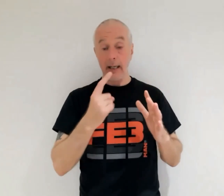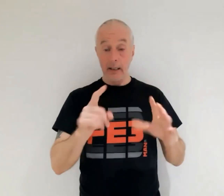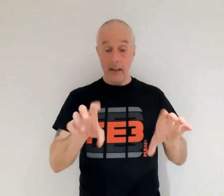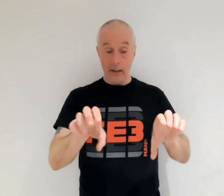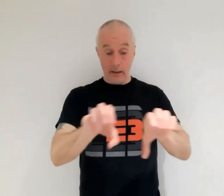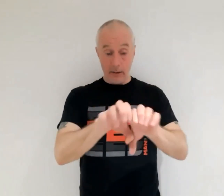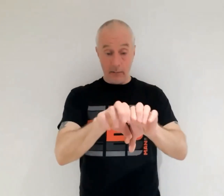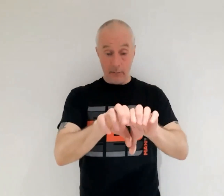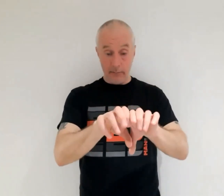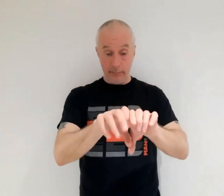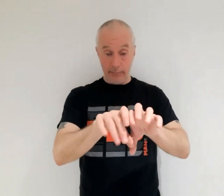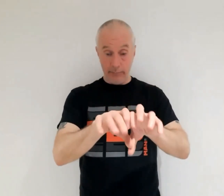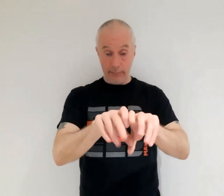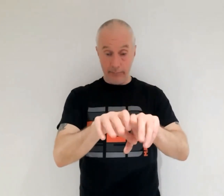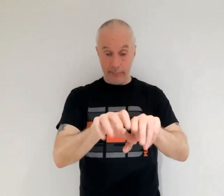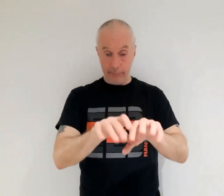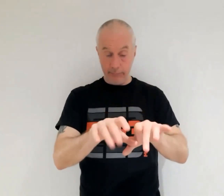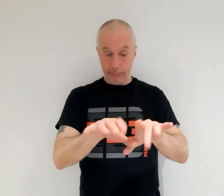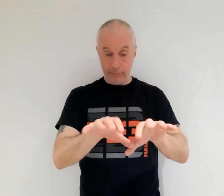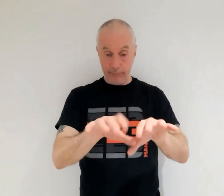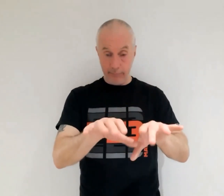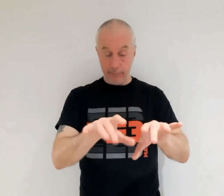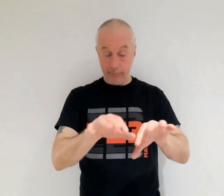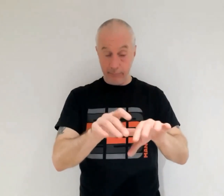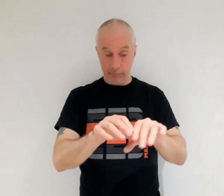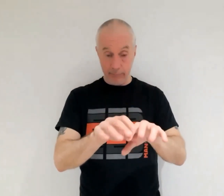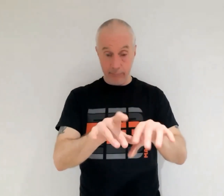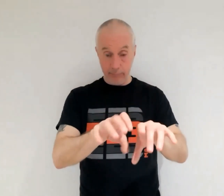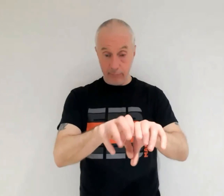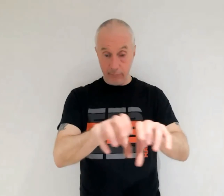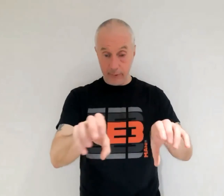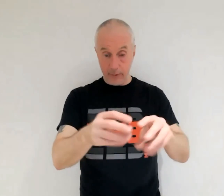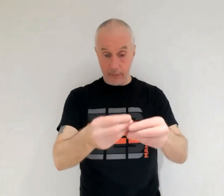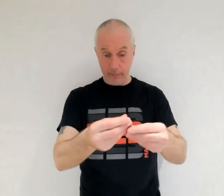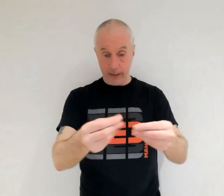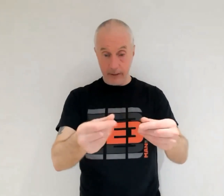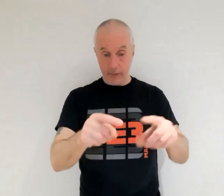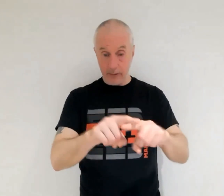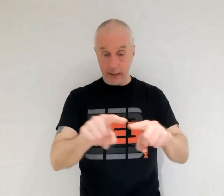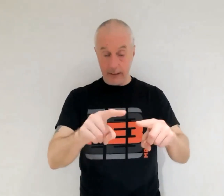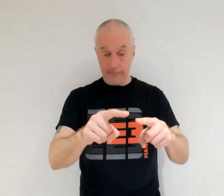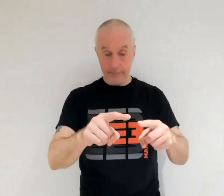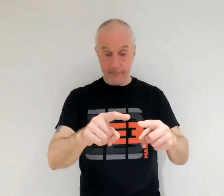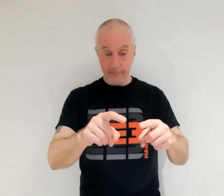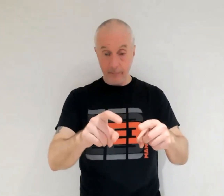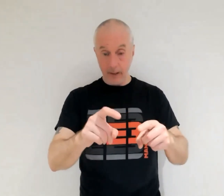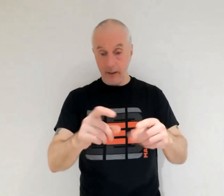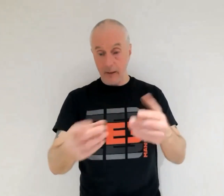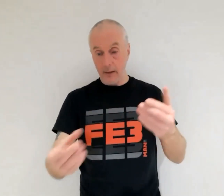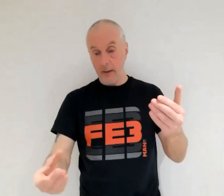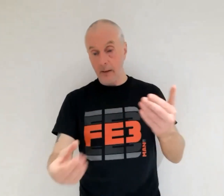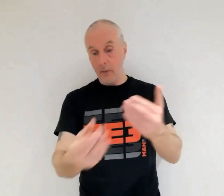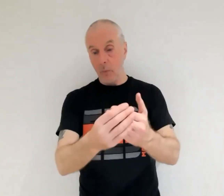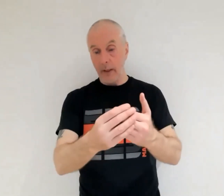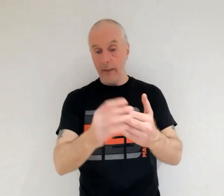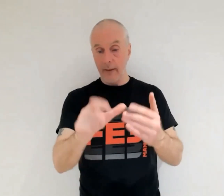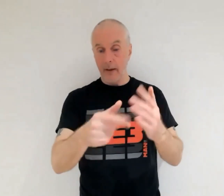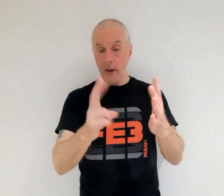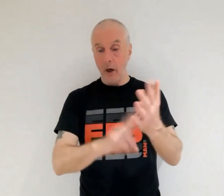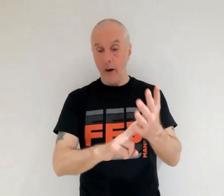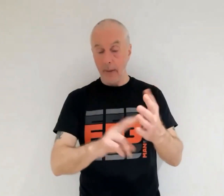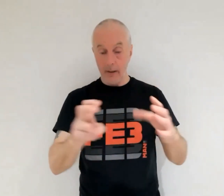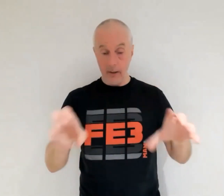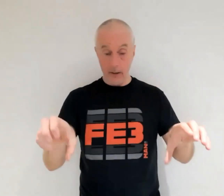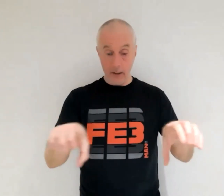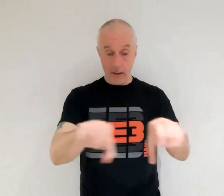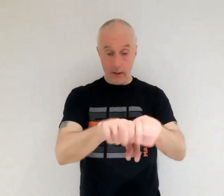hydrogen ions that migrate into the lattice of the material. It combines with carbon within the iron, and then